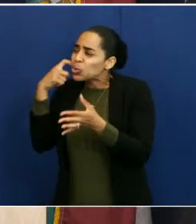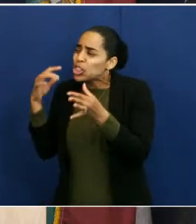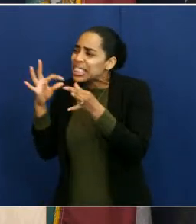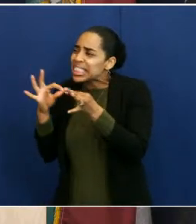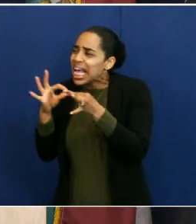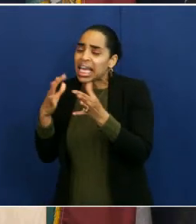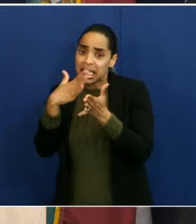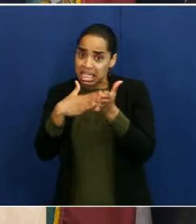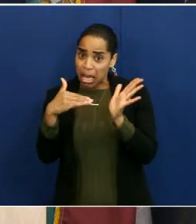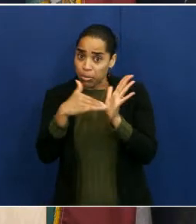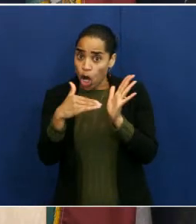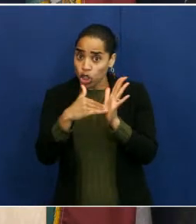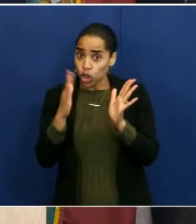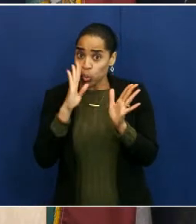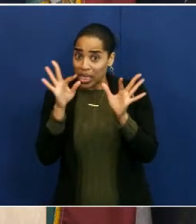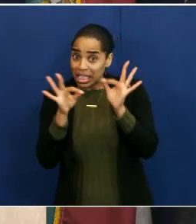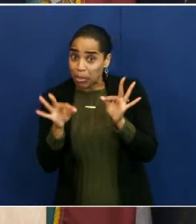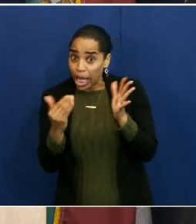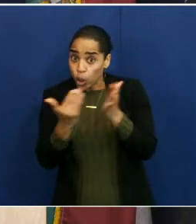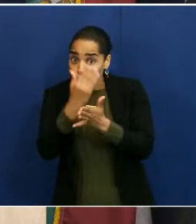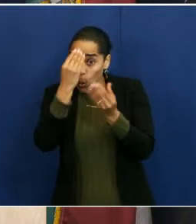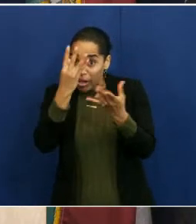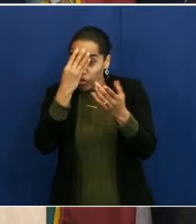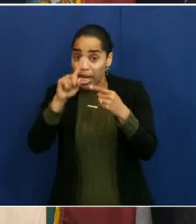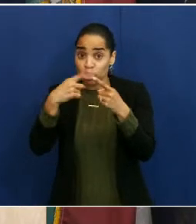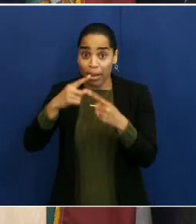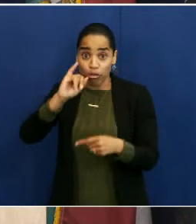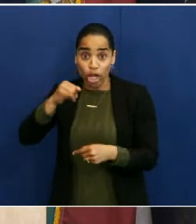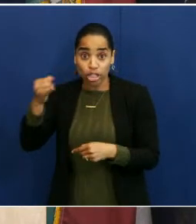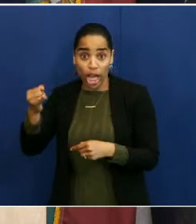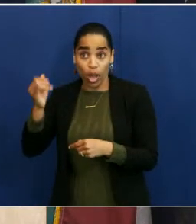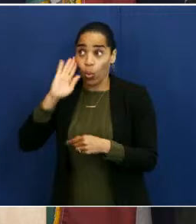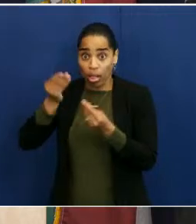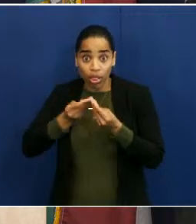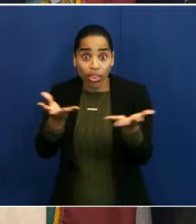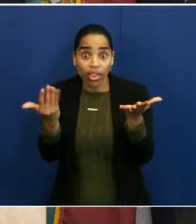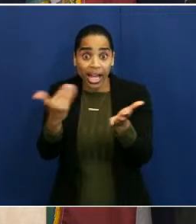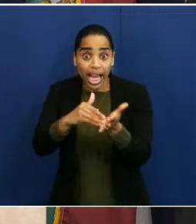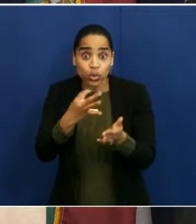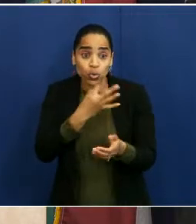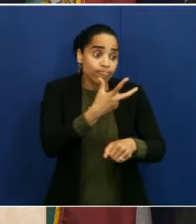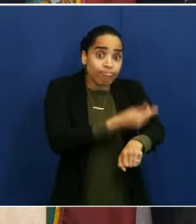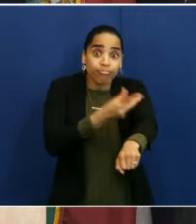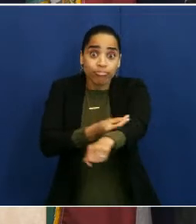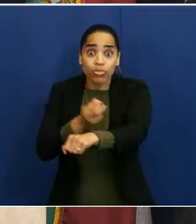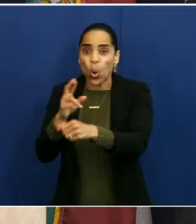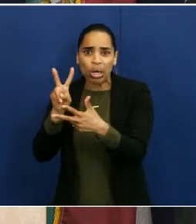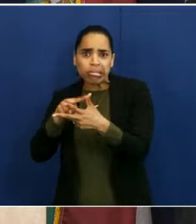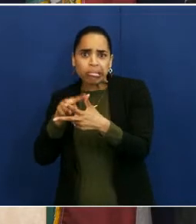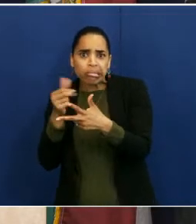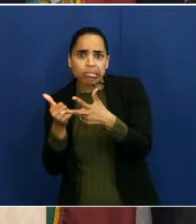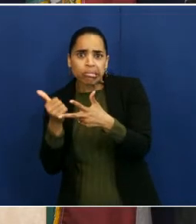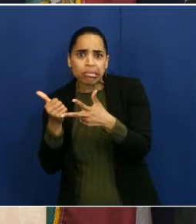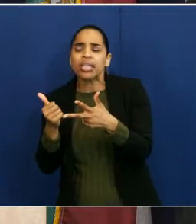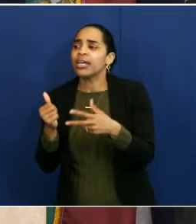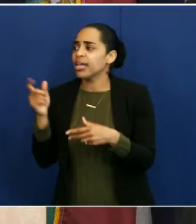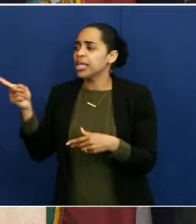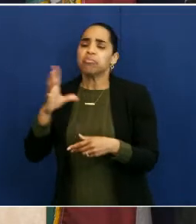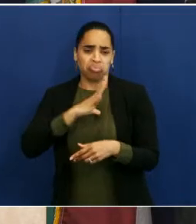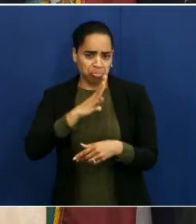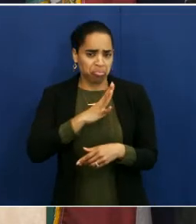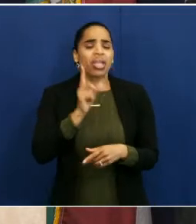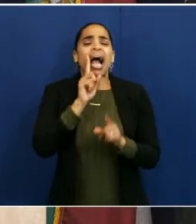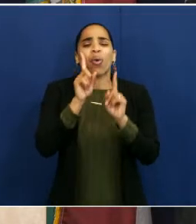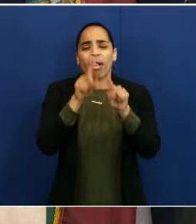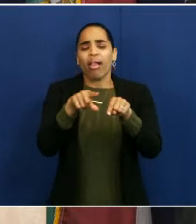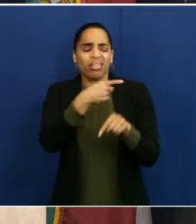to some of the doctors may have an update on J&J. Do we know when that might be coming in, or what? Yeah, I'll let them comment. I'll kind of let them comment on some of the thinking. I do want